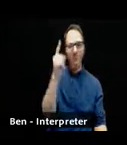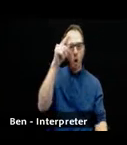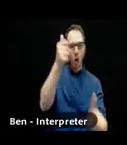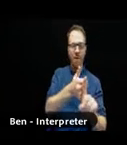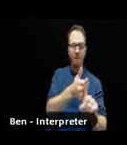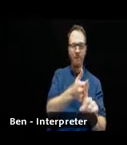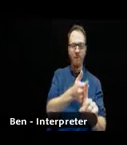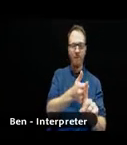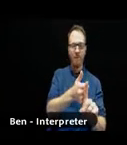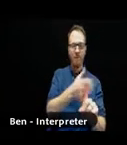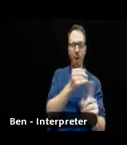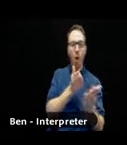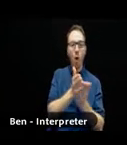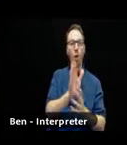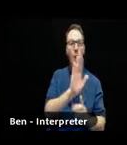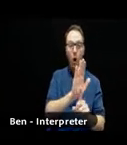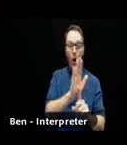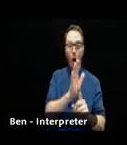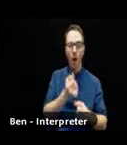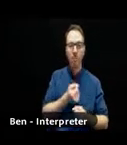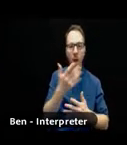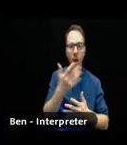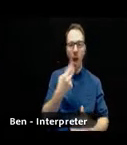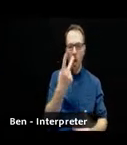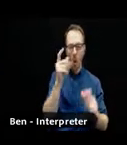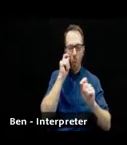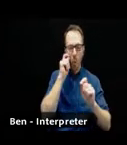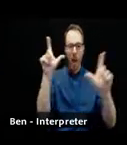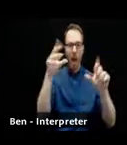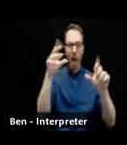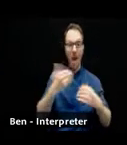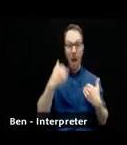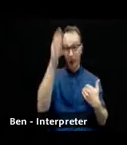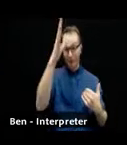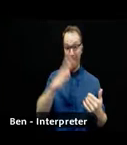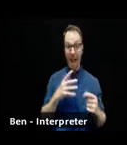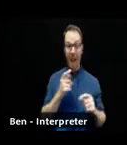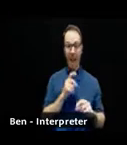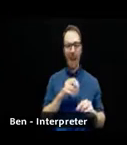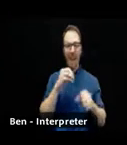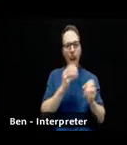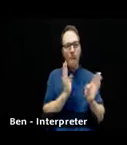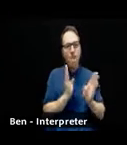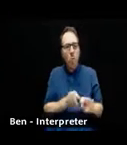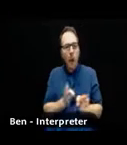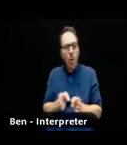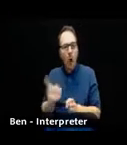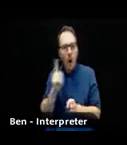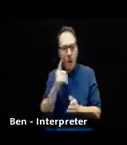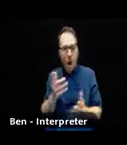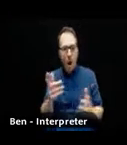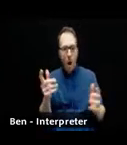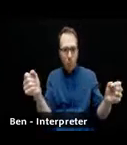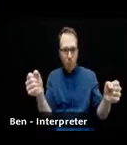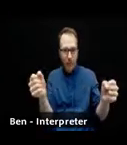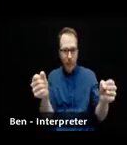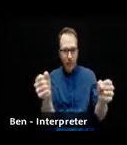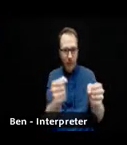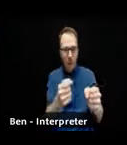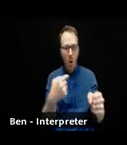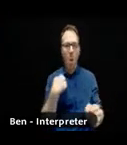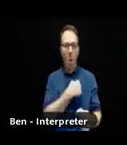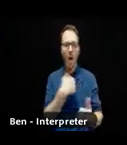And through her doing that, I saw a wake up in this young man's eyes, like in the preparation for bringing them together. We had gotten to